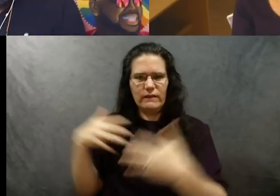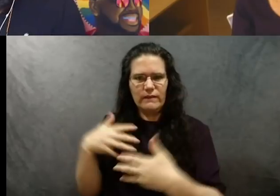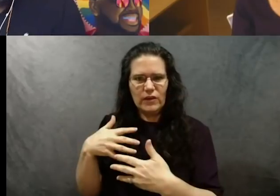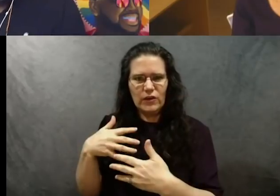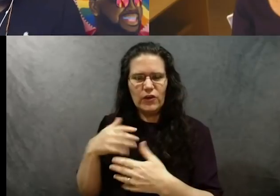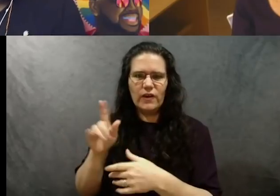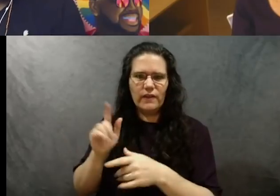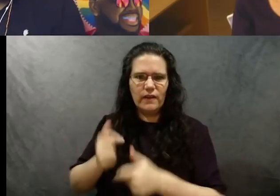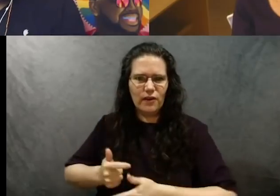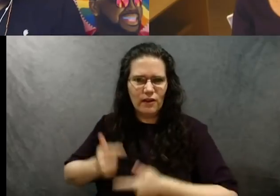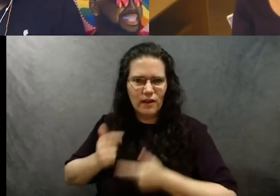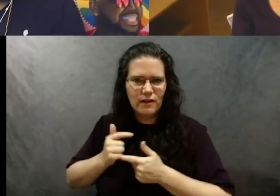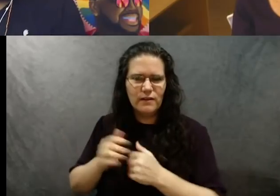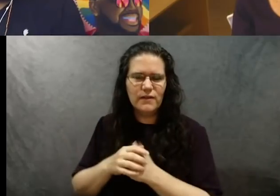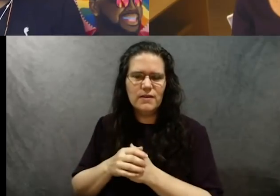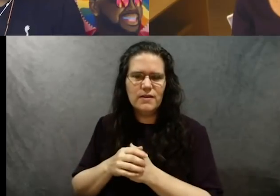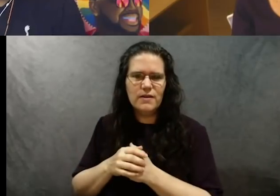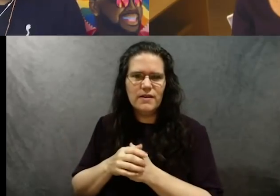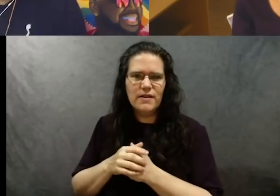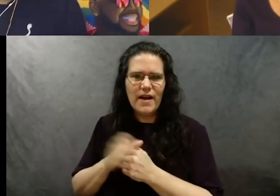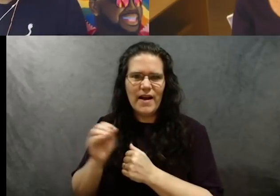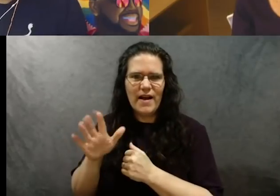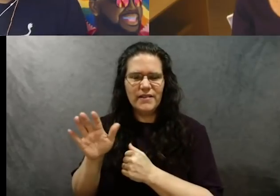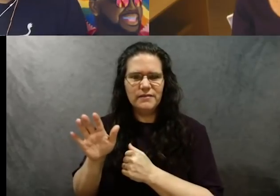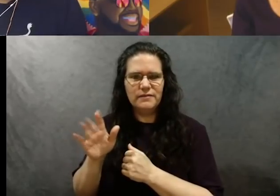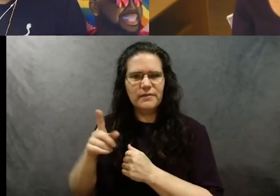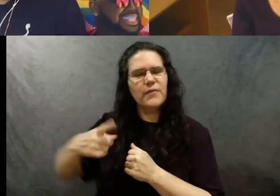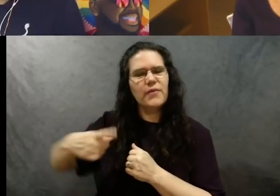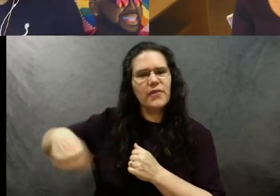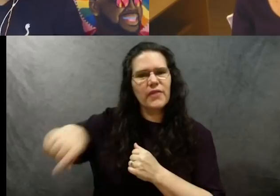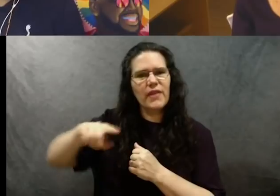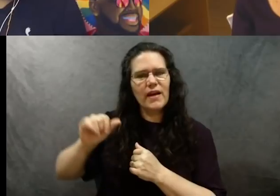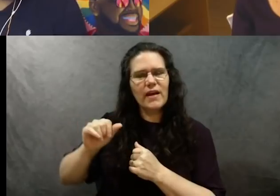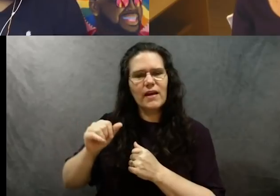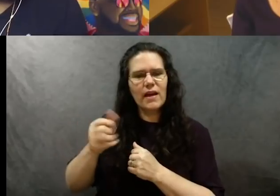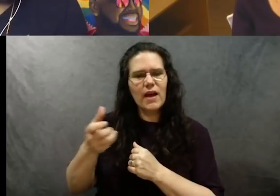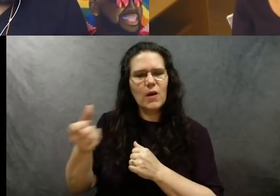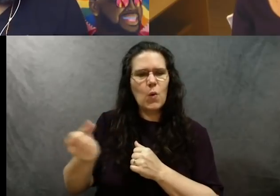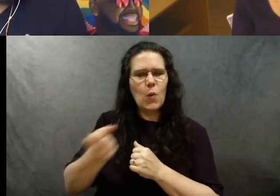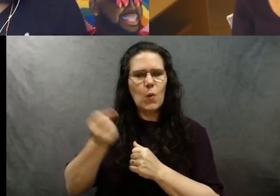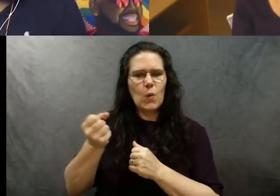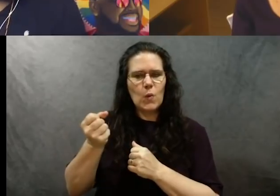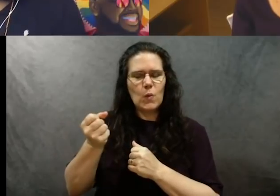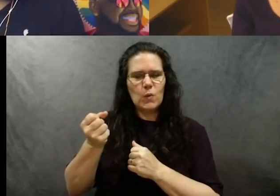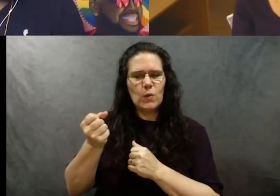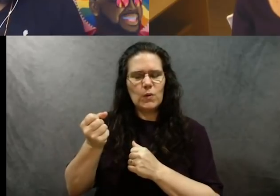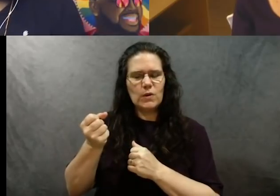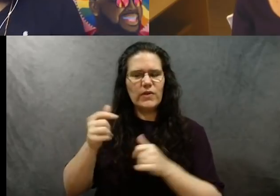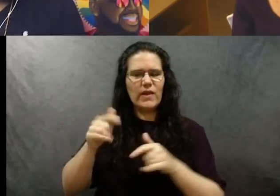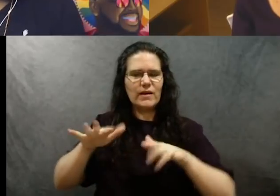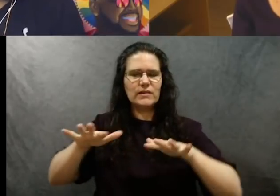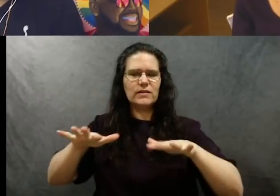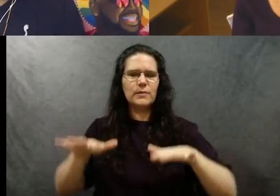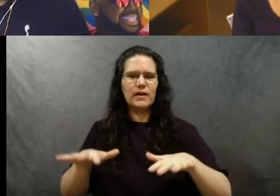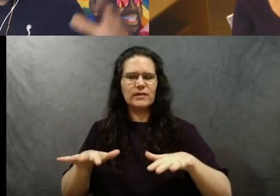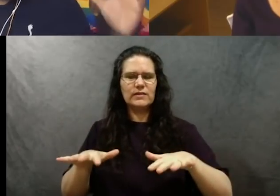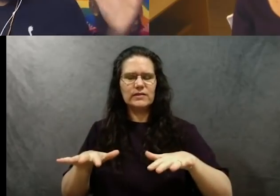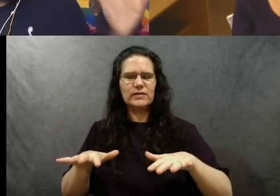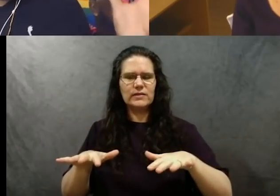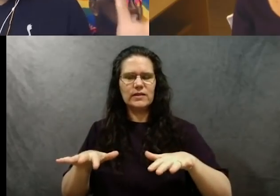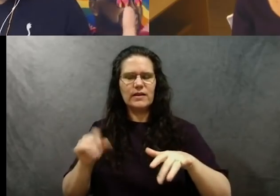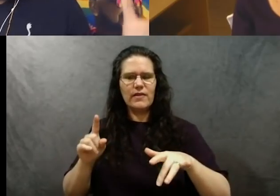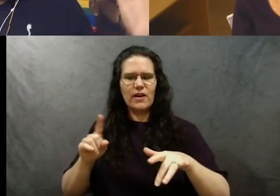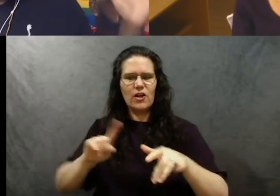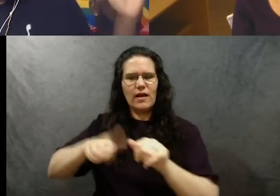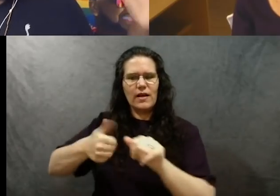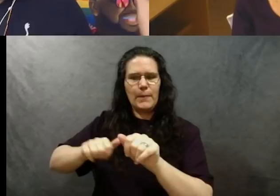their life, and that they, in a way, hold the space in back of me. They like to kind of form